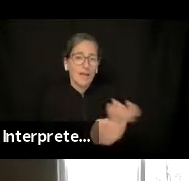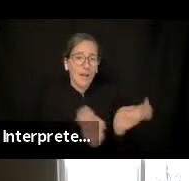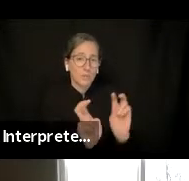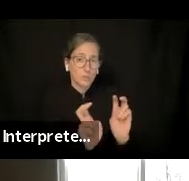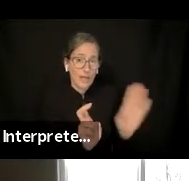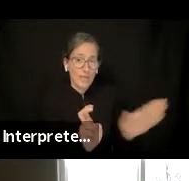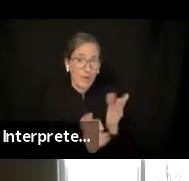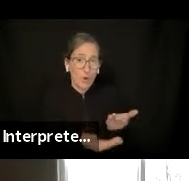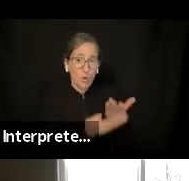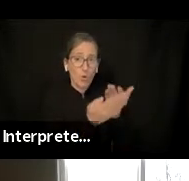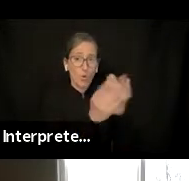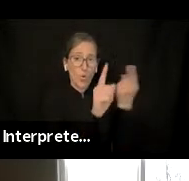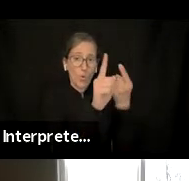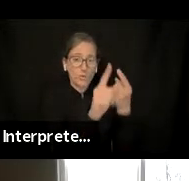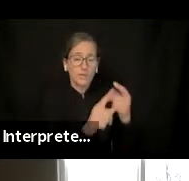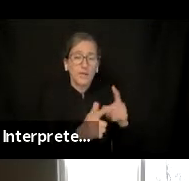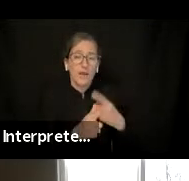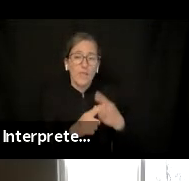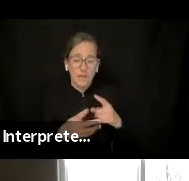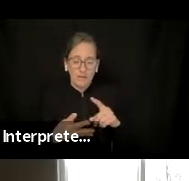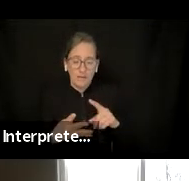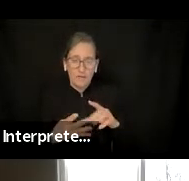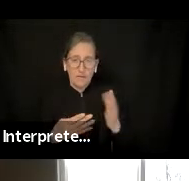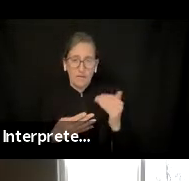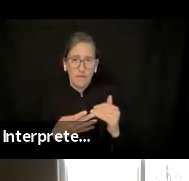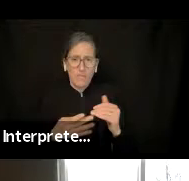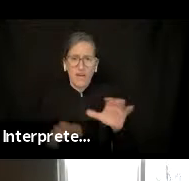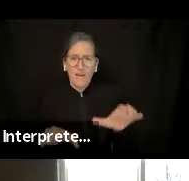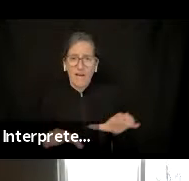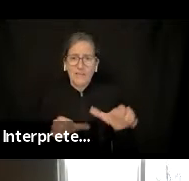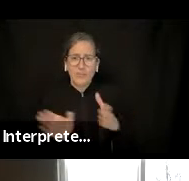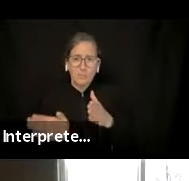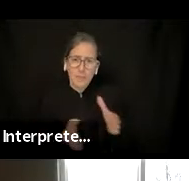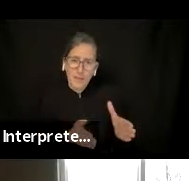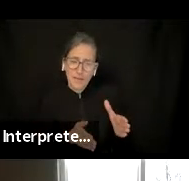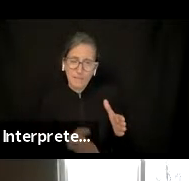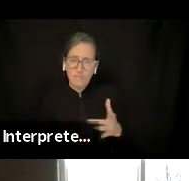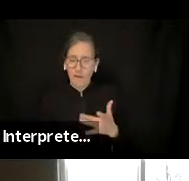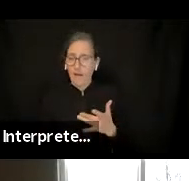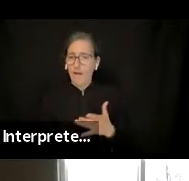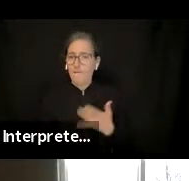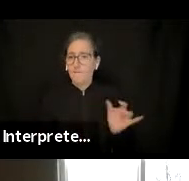put forward. But then this action plan, it really feels like the action plan